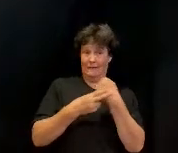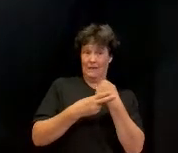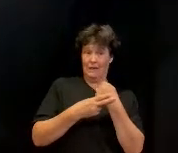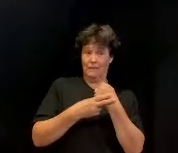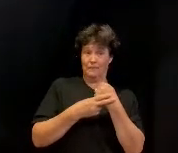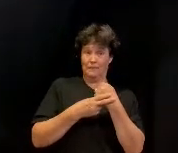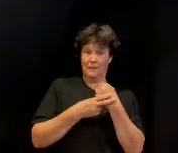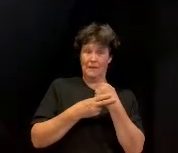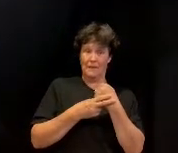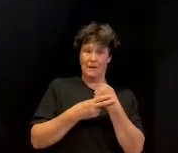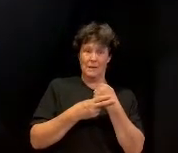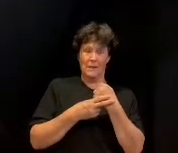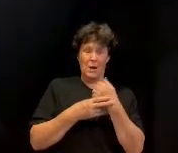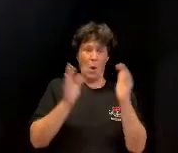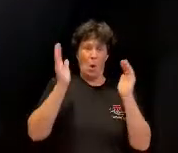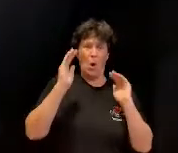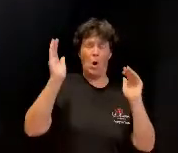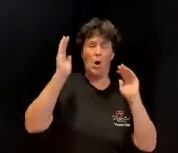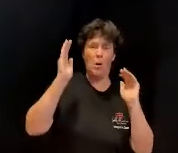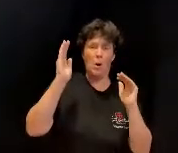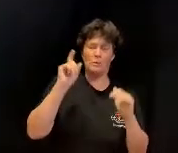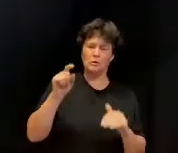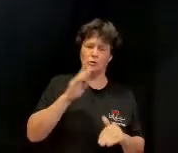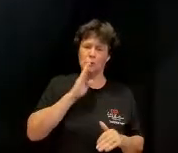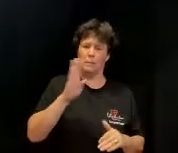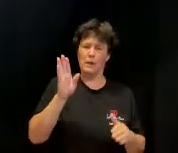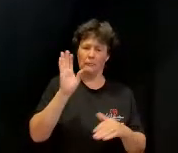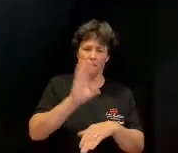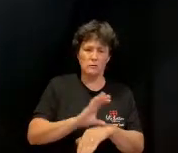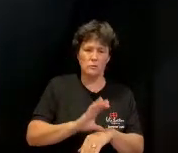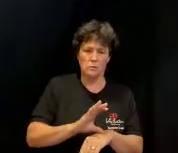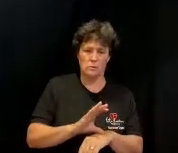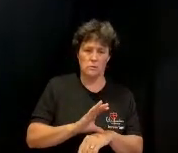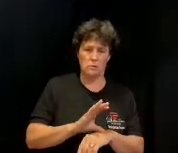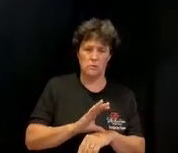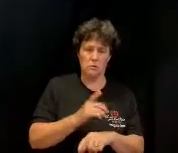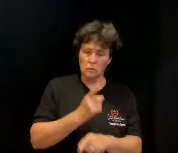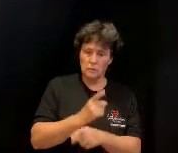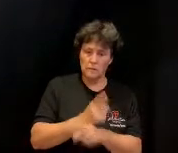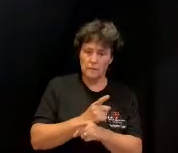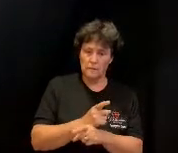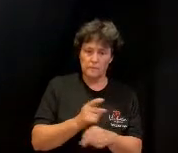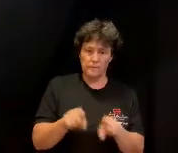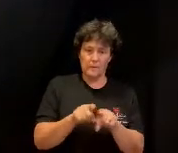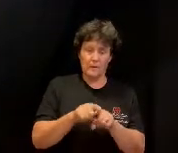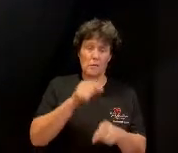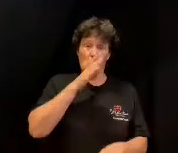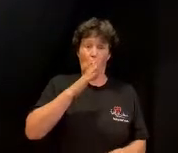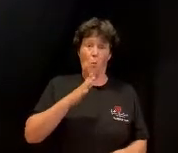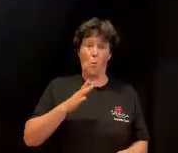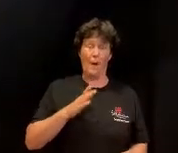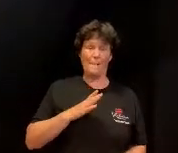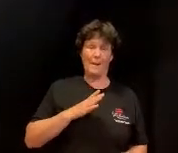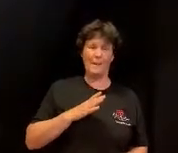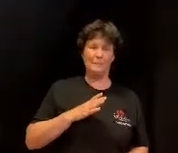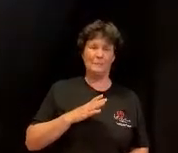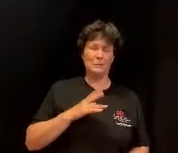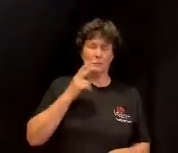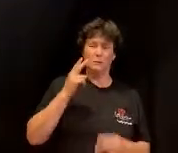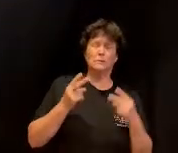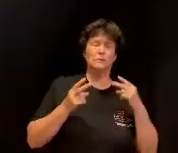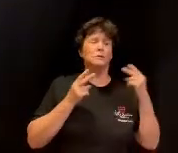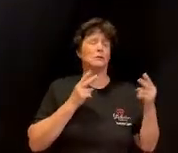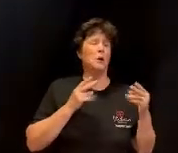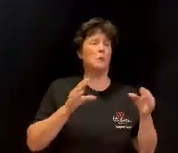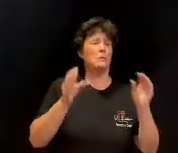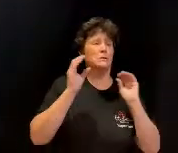and a harbor of hope, it should be the church. Right? Just like women and all the stuff that we have saw and been taught